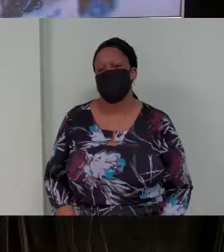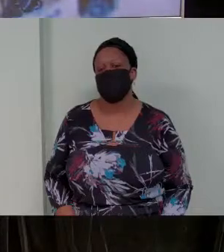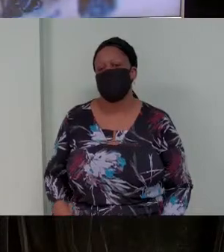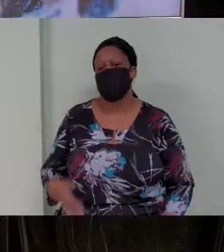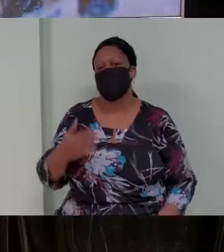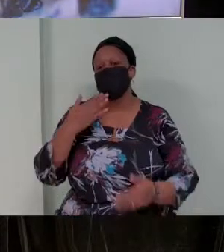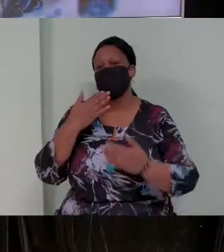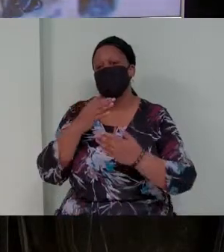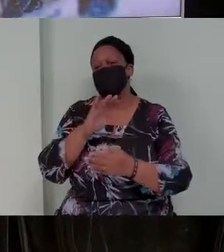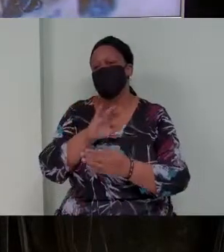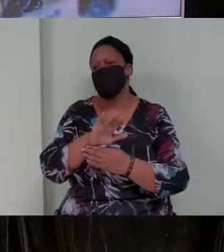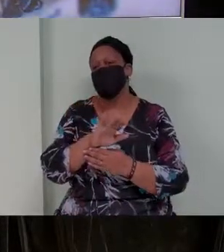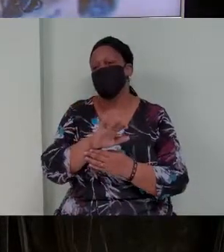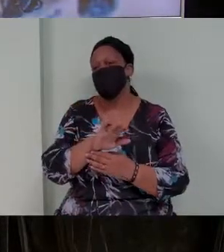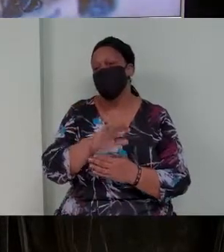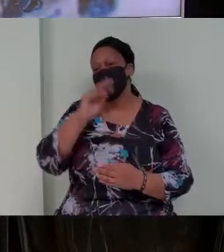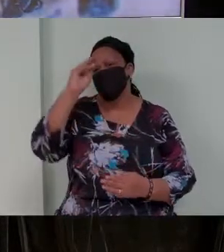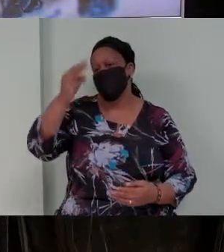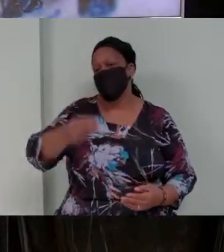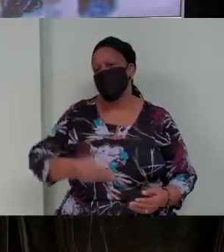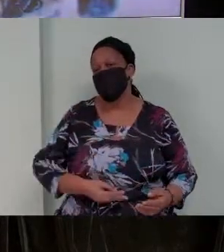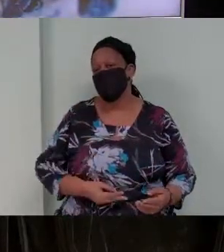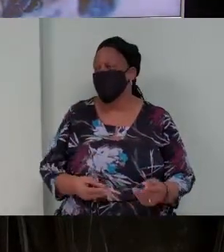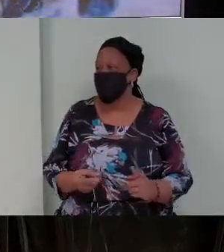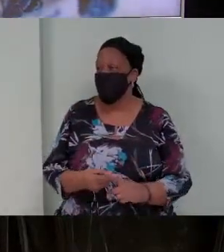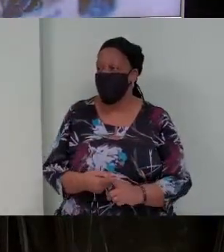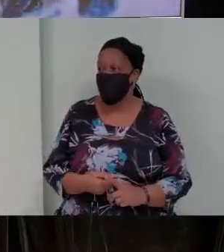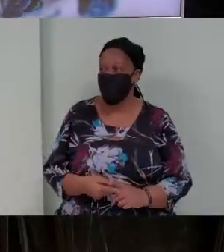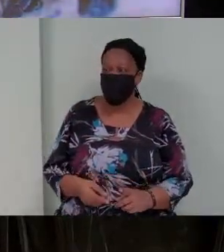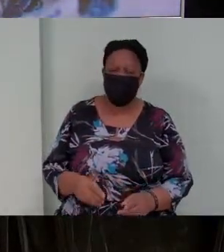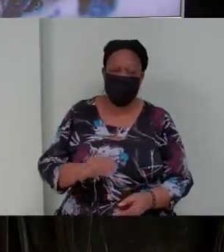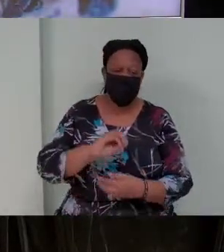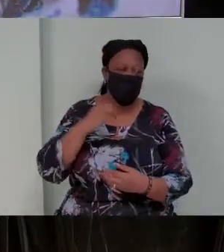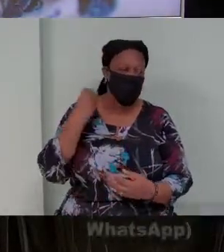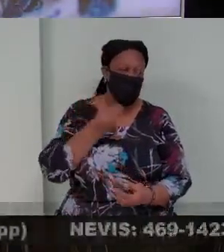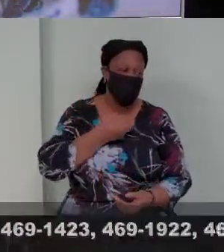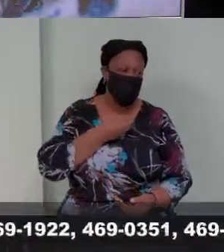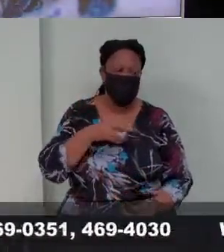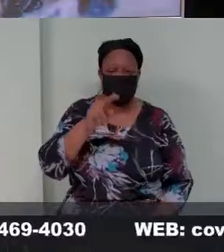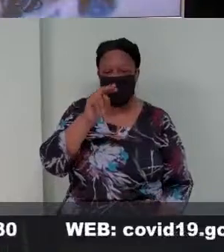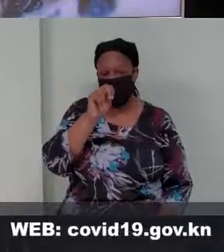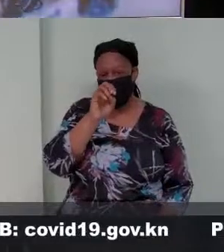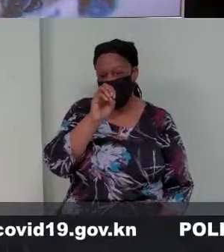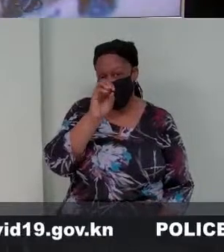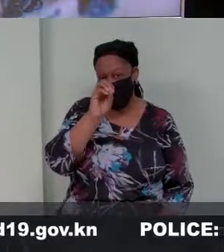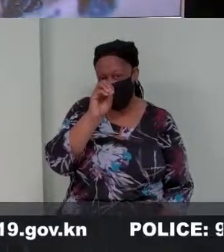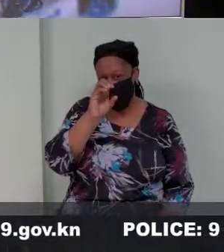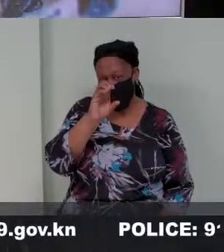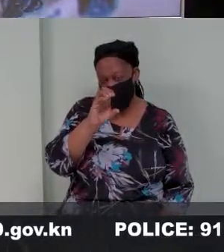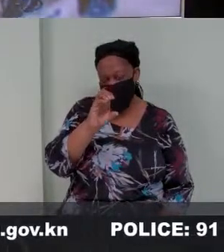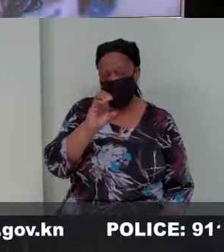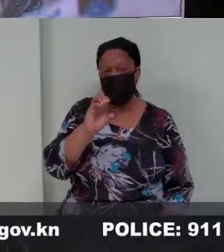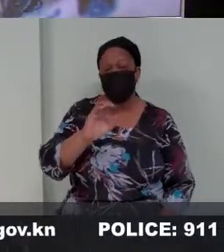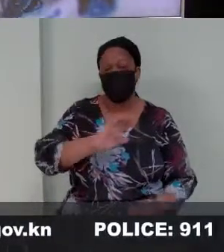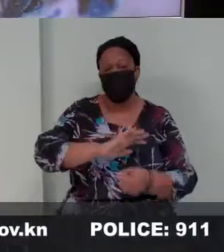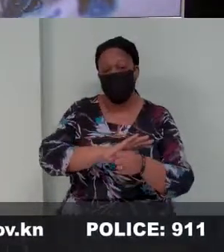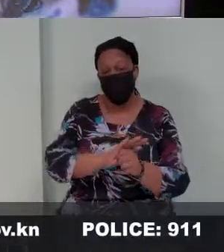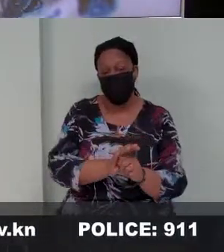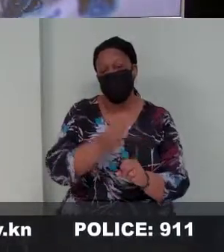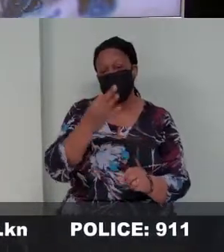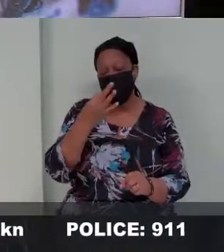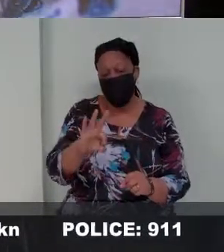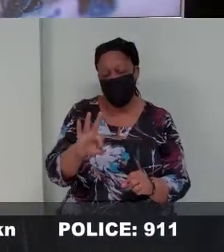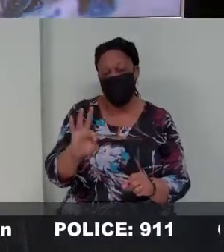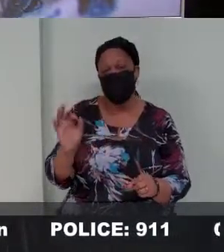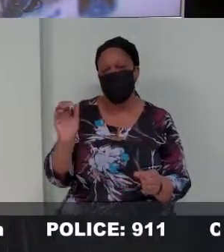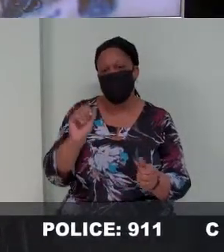Good afternoon and welcome to our National Emergency Operations Center